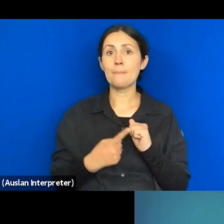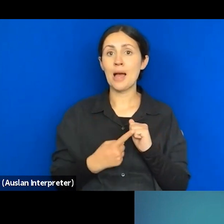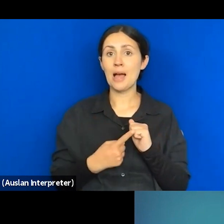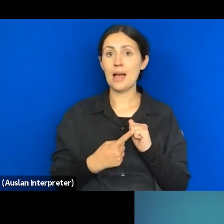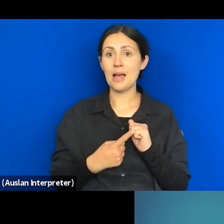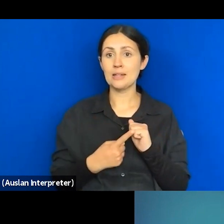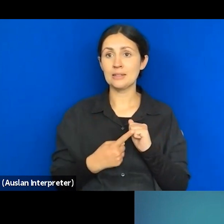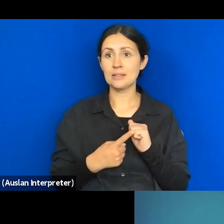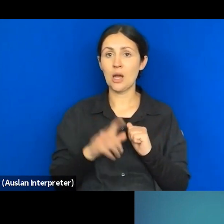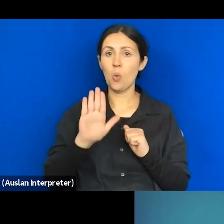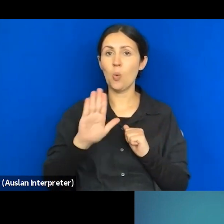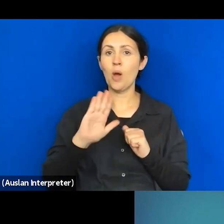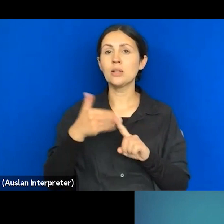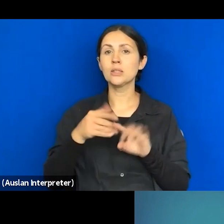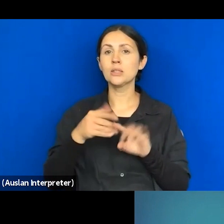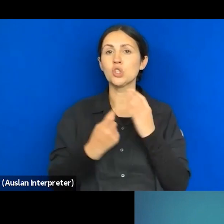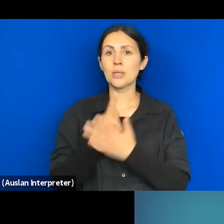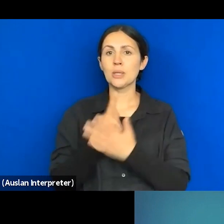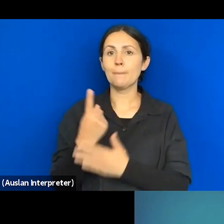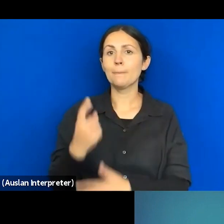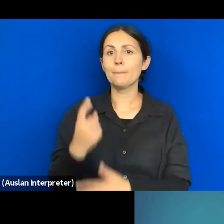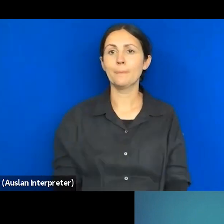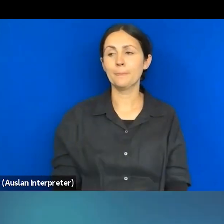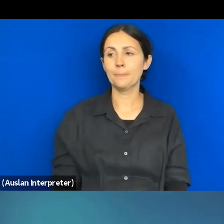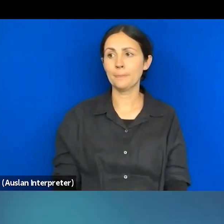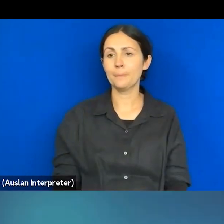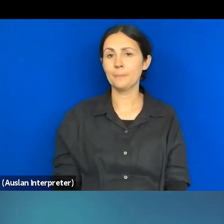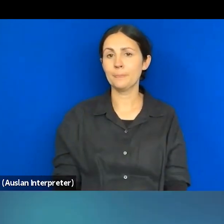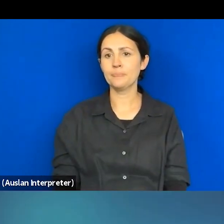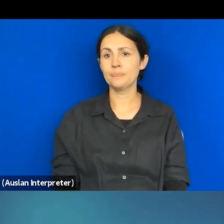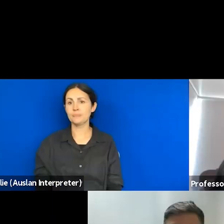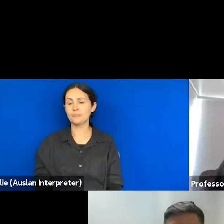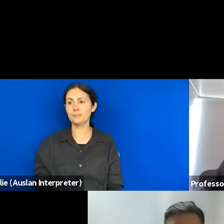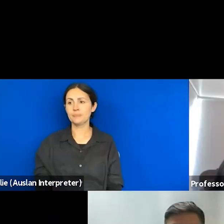just wait for people to come on.